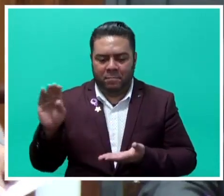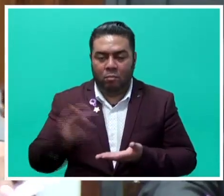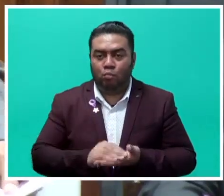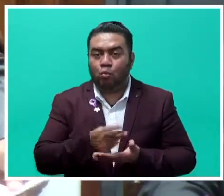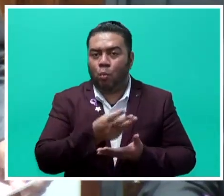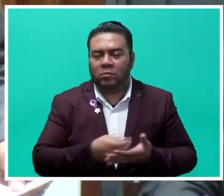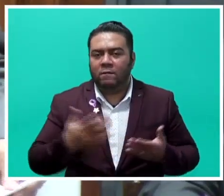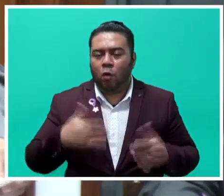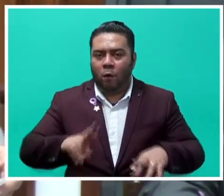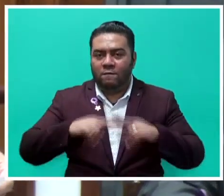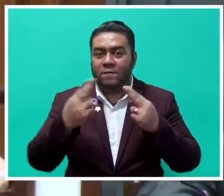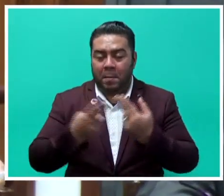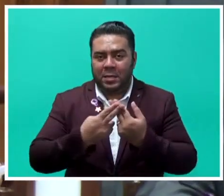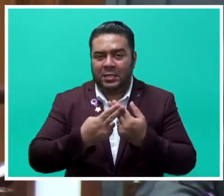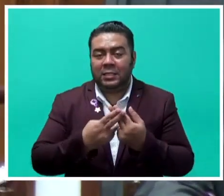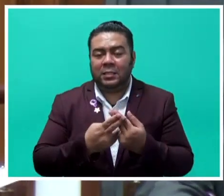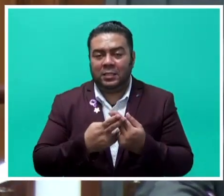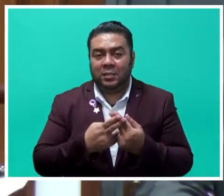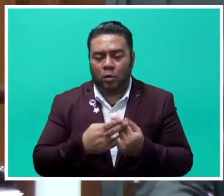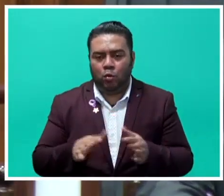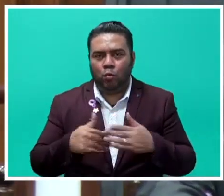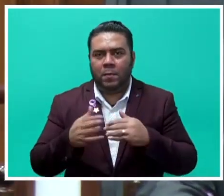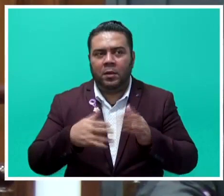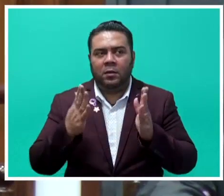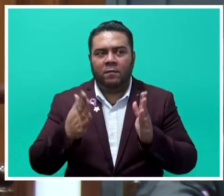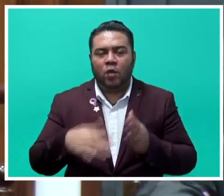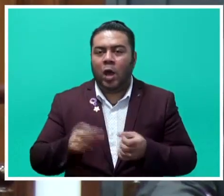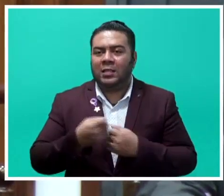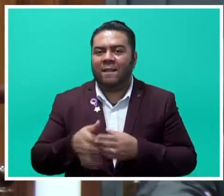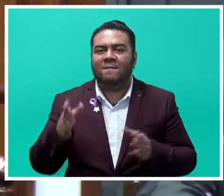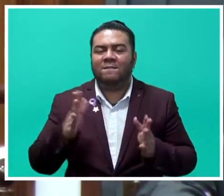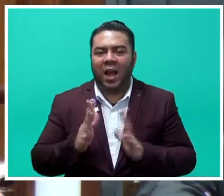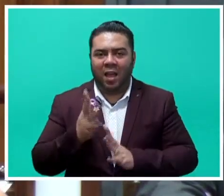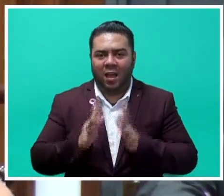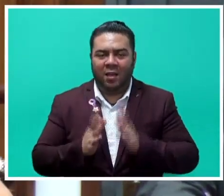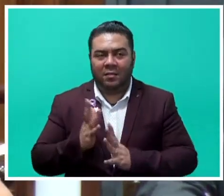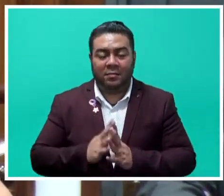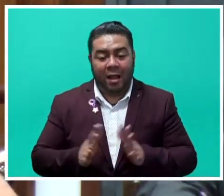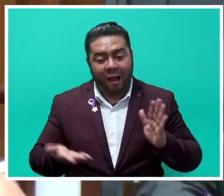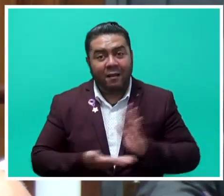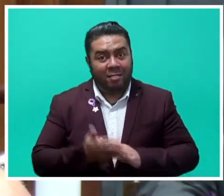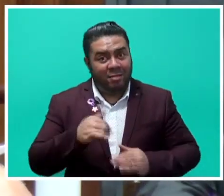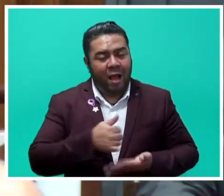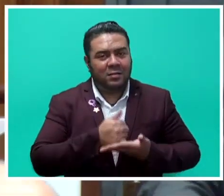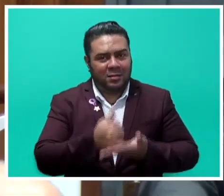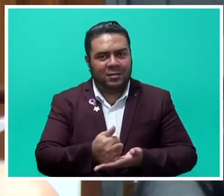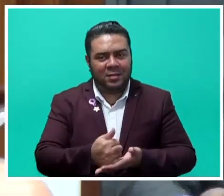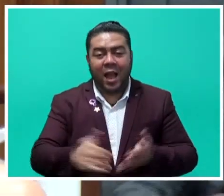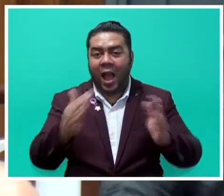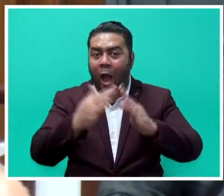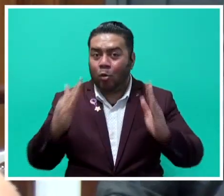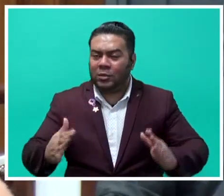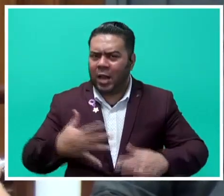to rebuild their homes destroyed by accidental fires. Mr. Speaker, sir, under this assistance, households